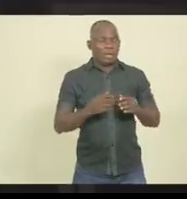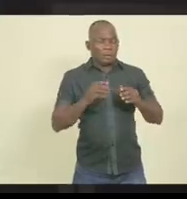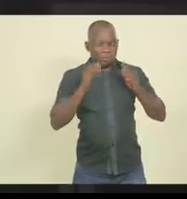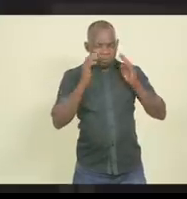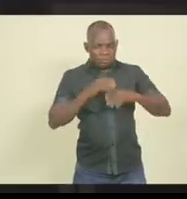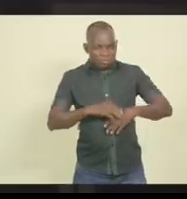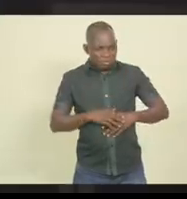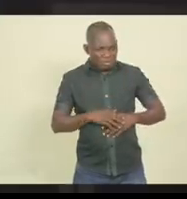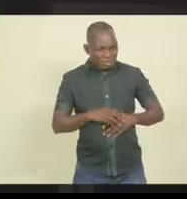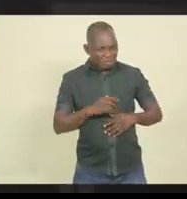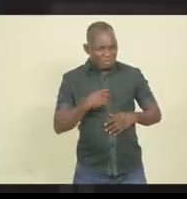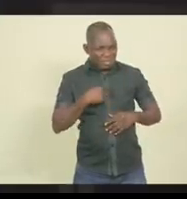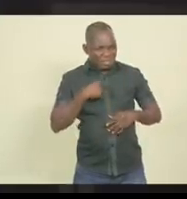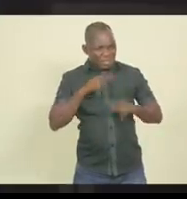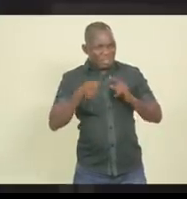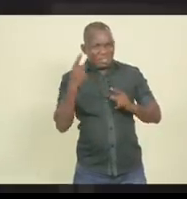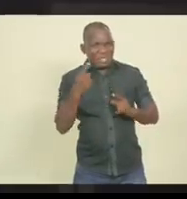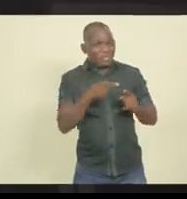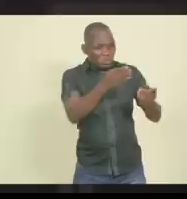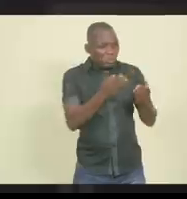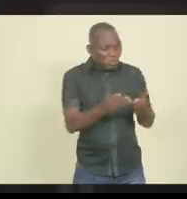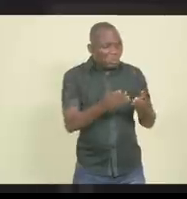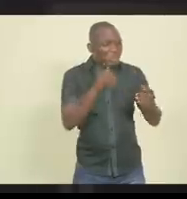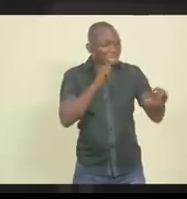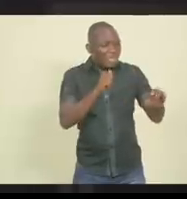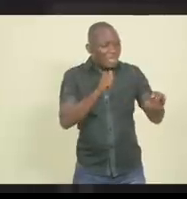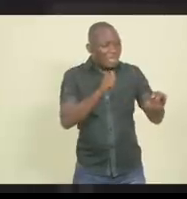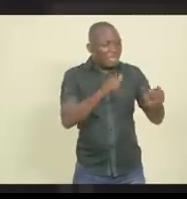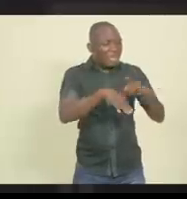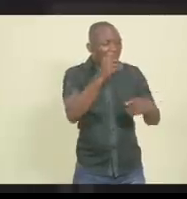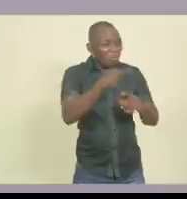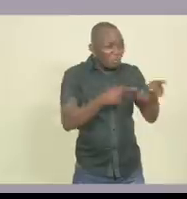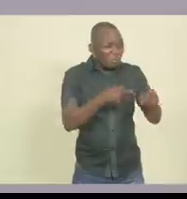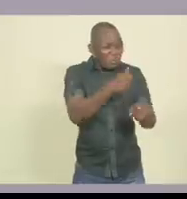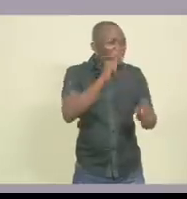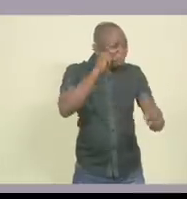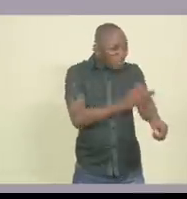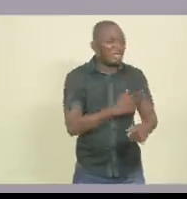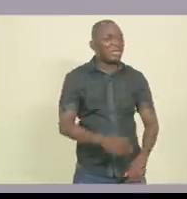Wait, help me understand this. You want to get rid of your daughter?